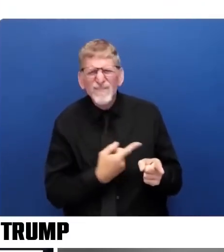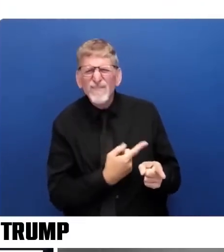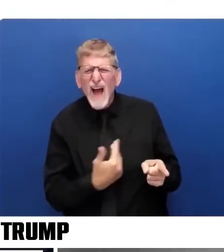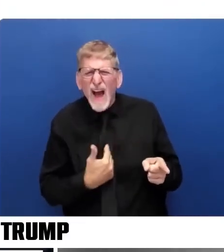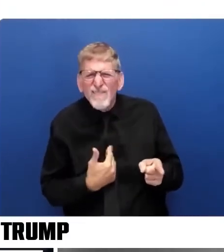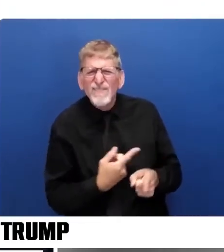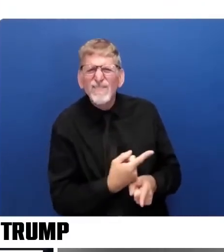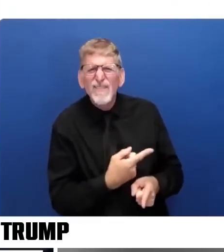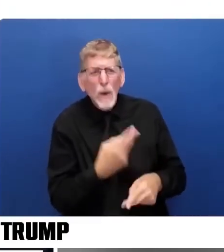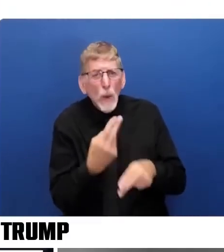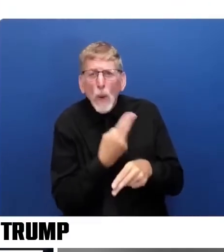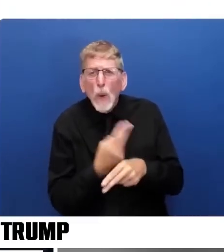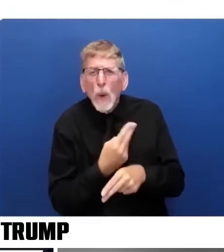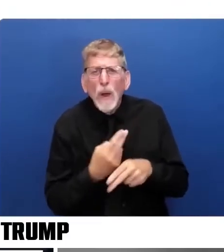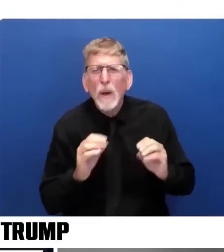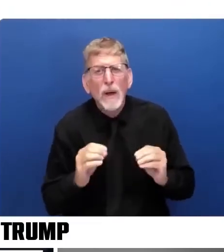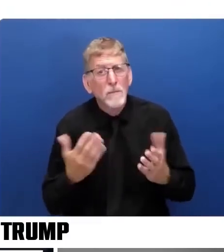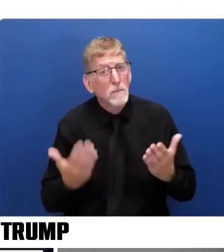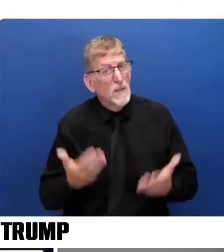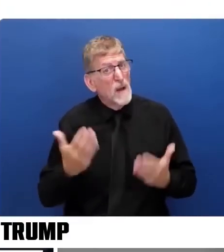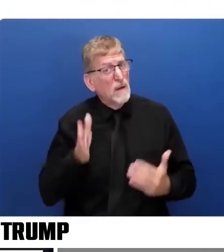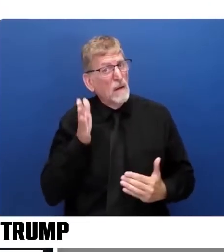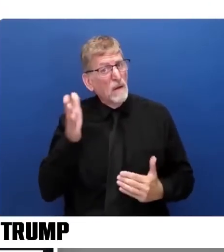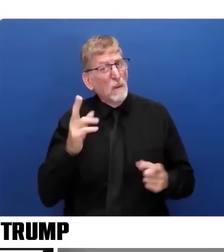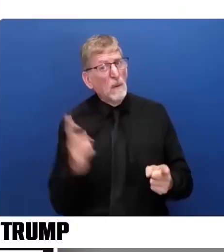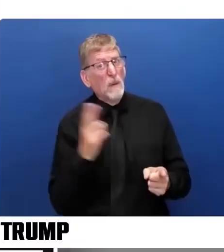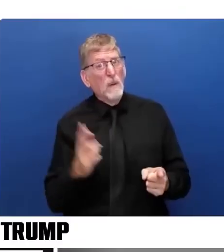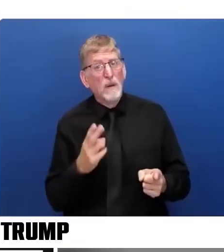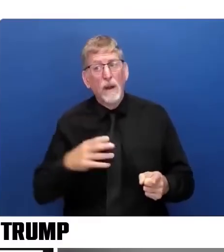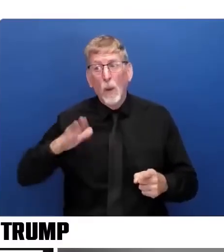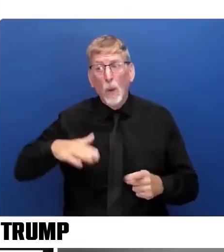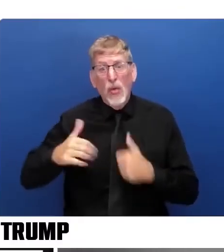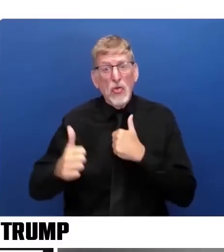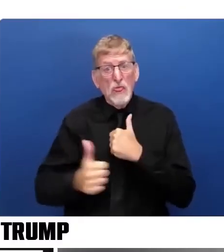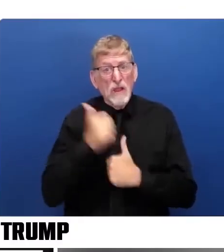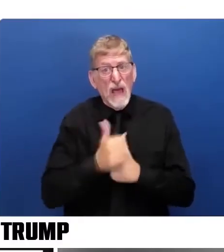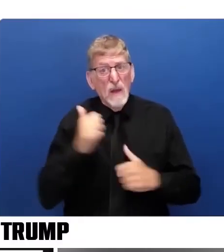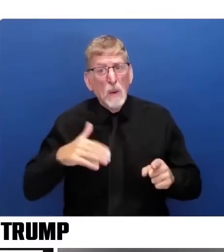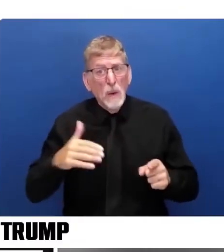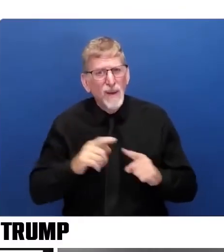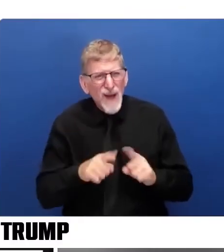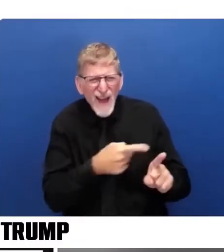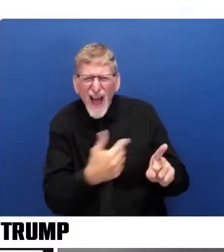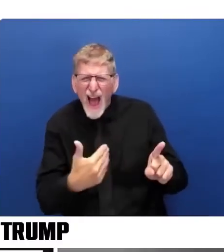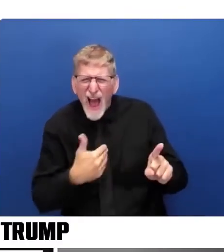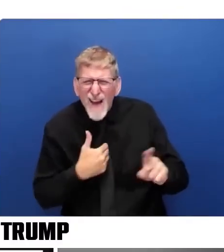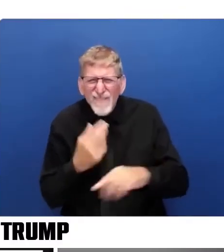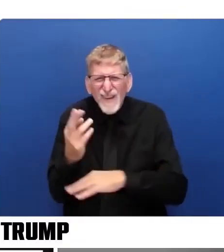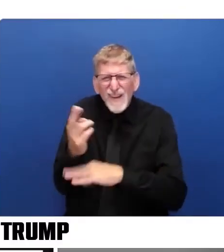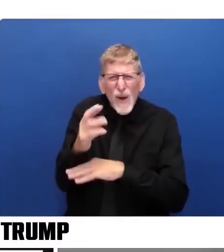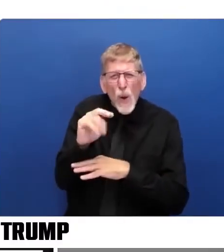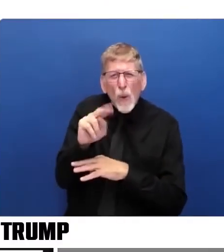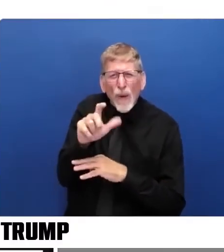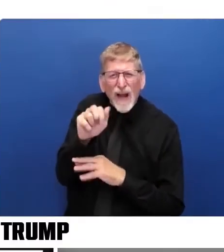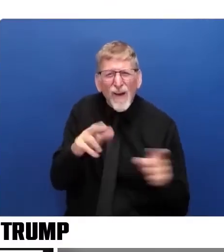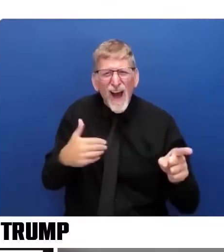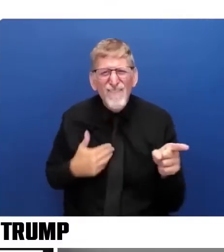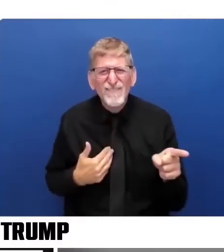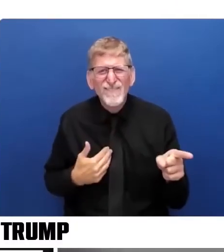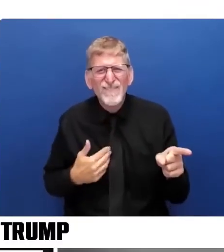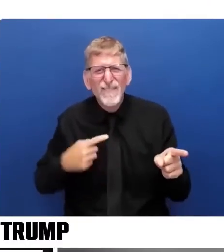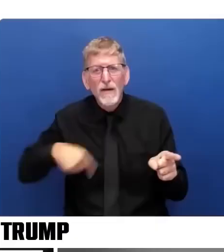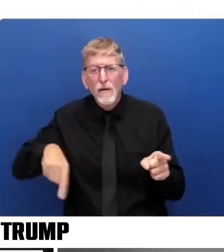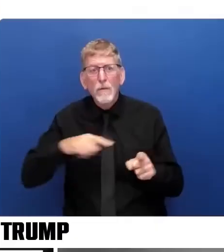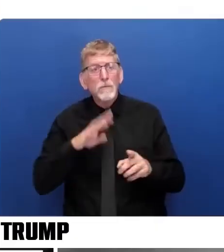he hasn't been that threatening, but he does have that. Something we don't even like to talk about. Nobody likes to talk about it. But just